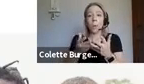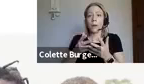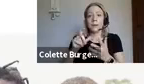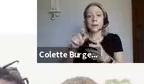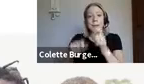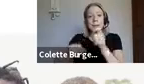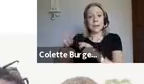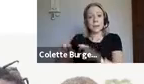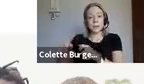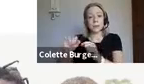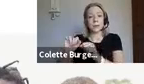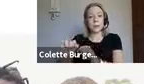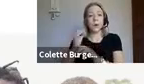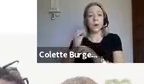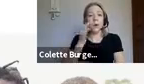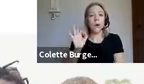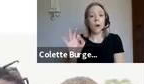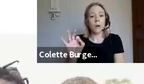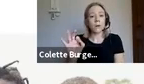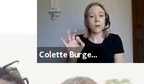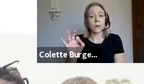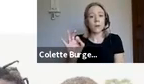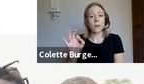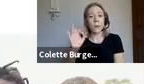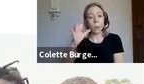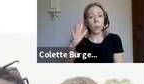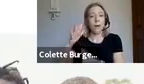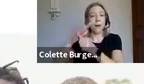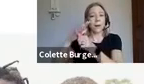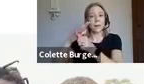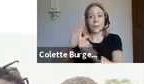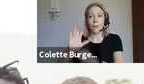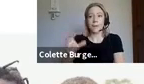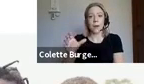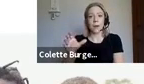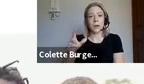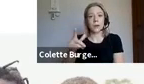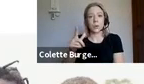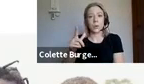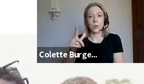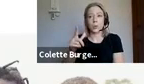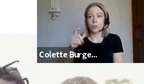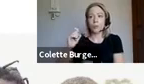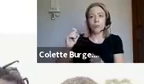we are asking on the heads of state to invest more and prioritize